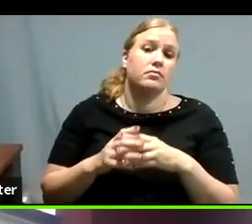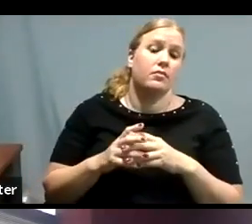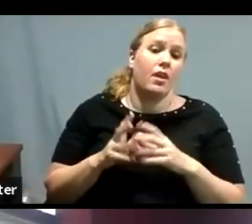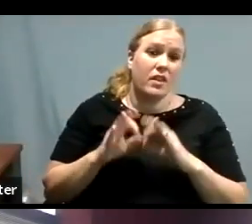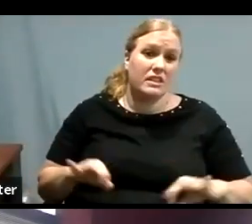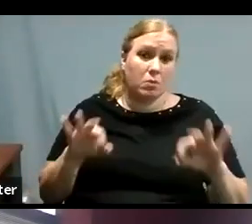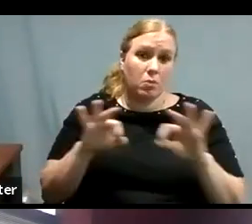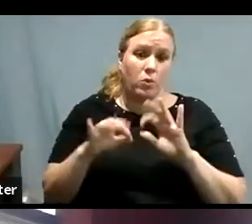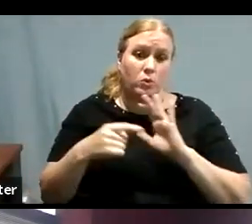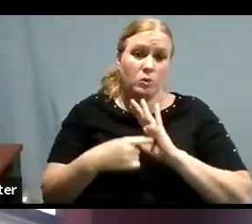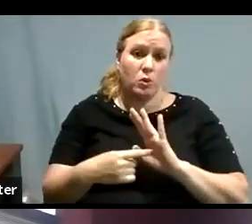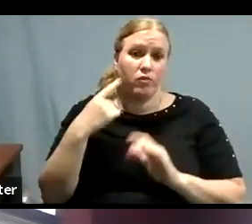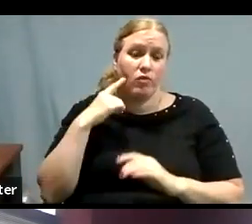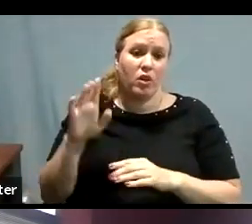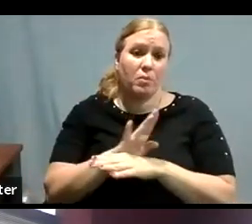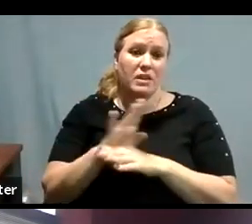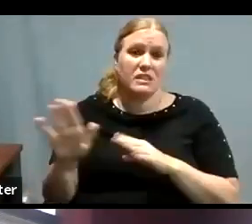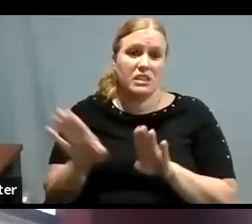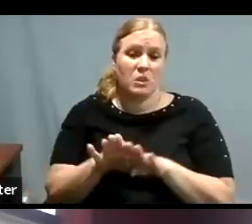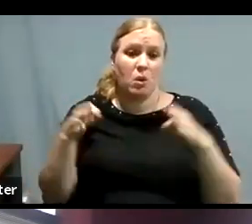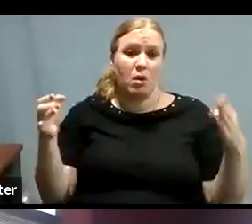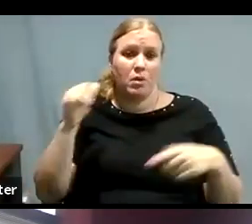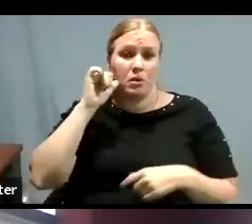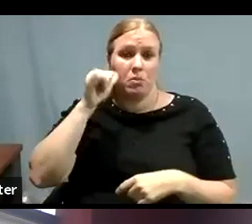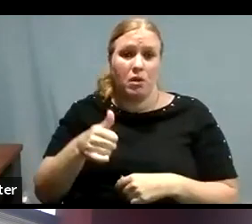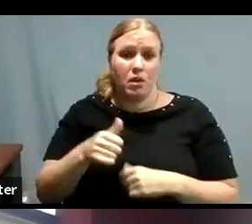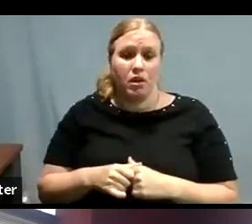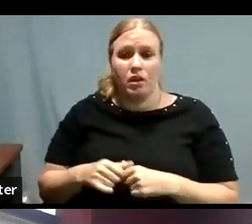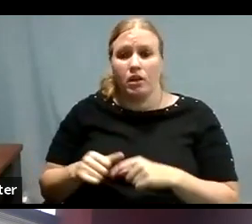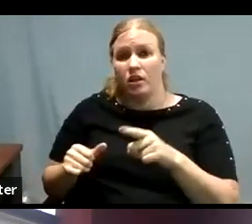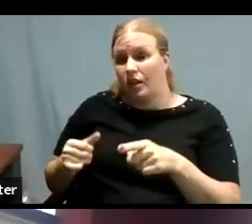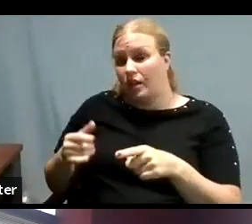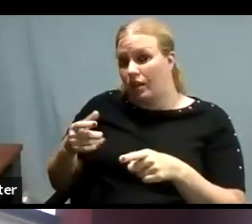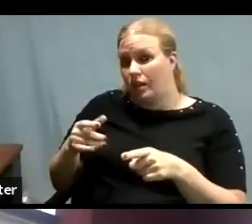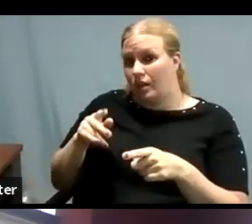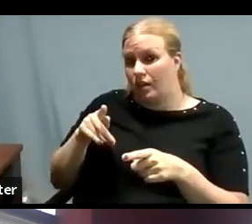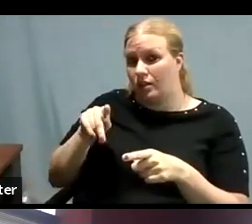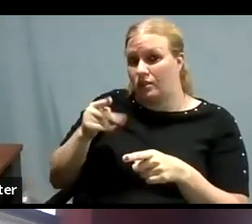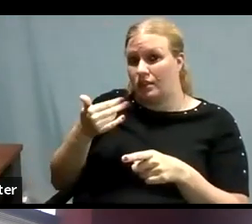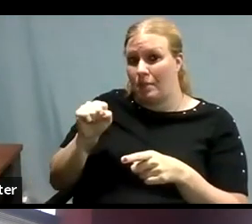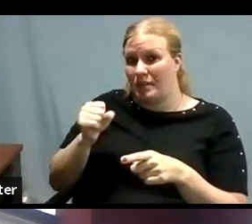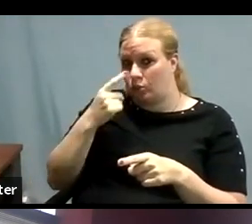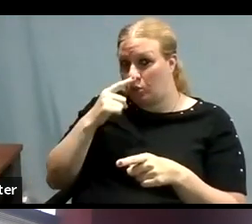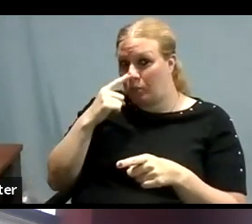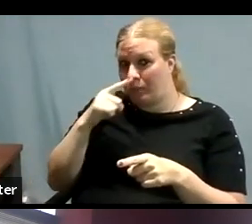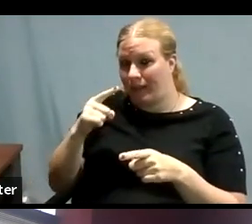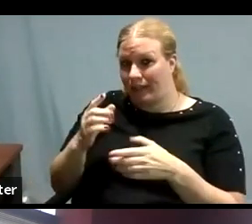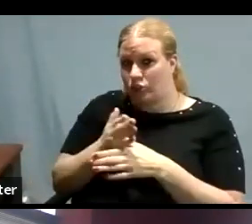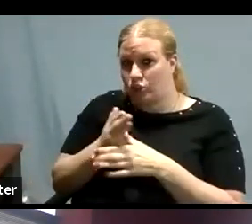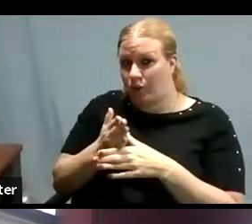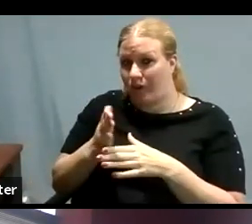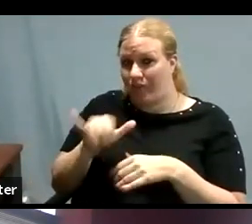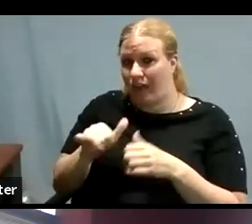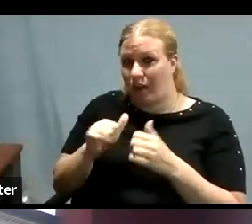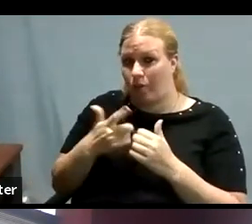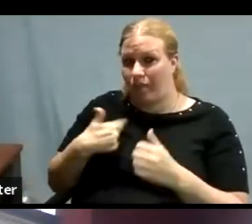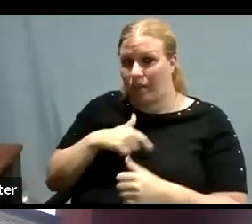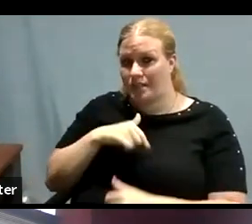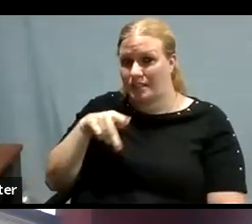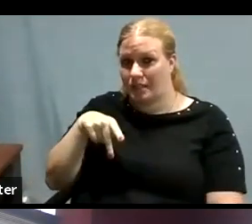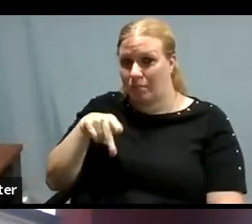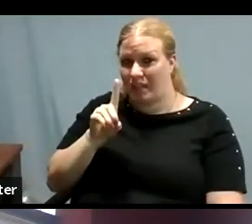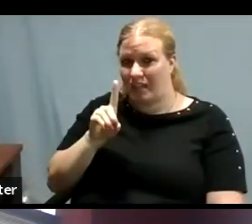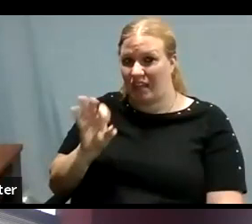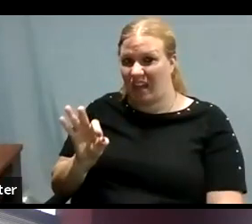Thank you. Thank you very much for that. If you'd be up for sharing that as a PDF or something, that'd probably be easier for us to share. But that's it for me. Thank you again.